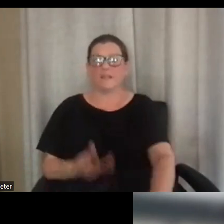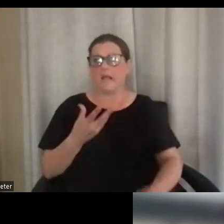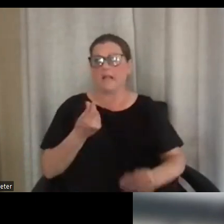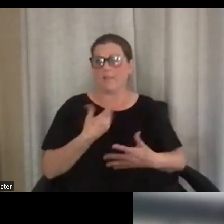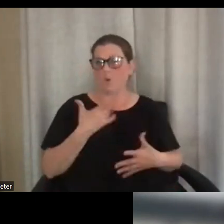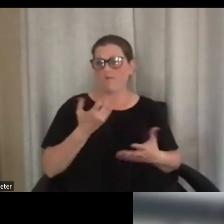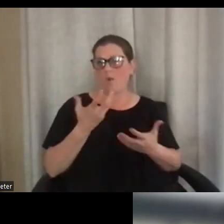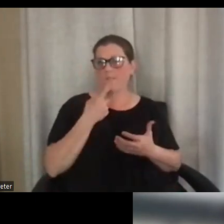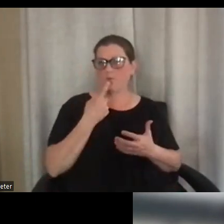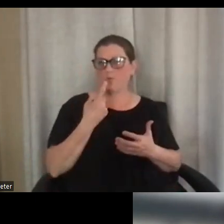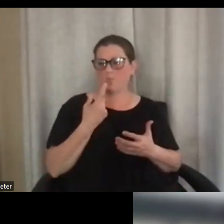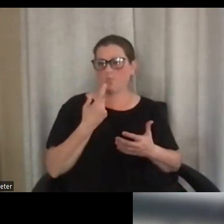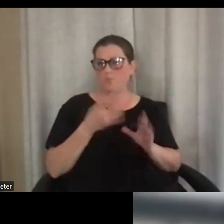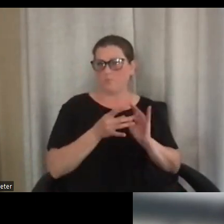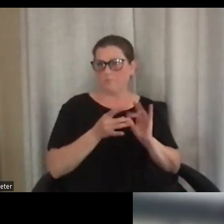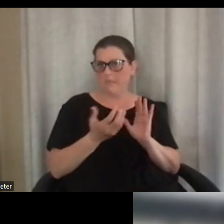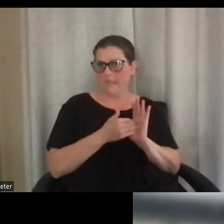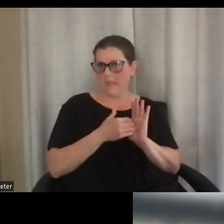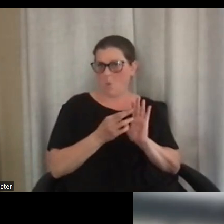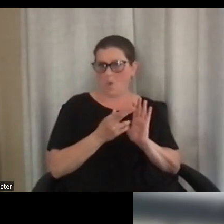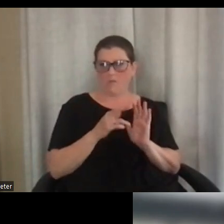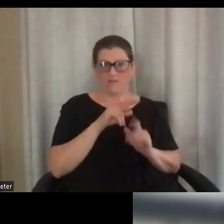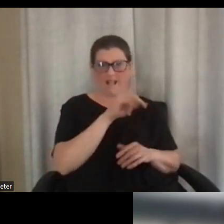Kelsey, I don't know if this falls more into your domain.